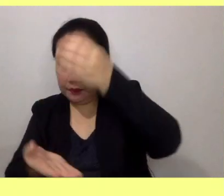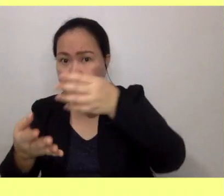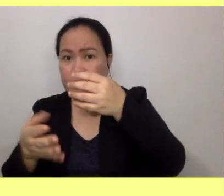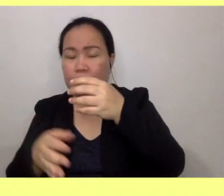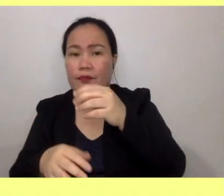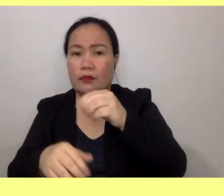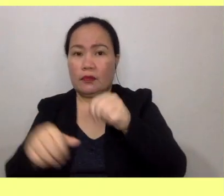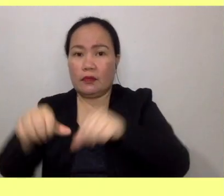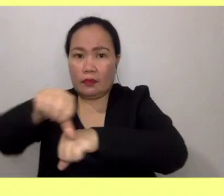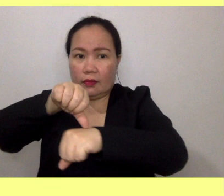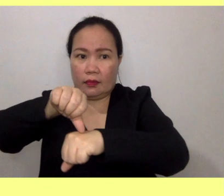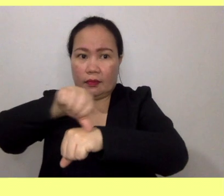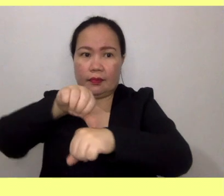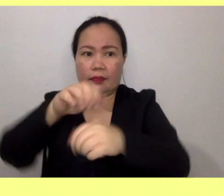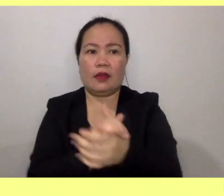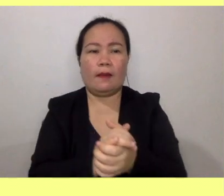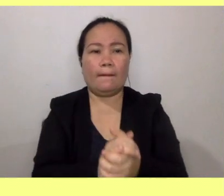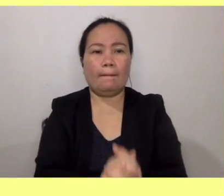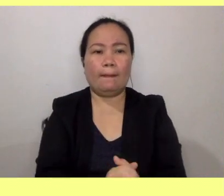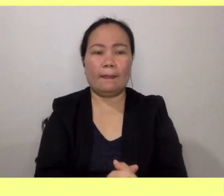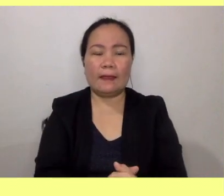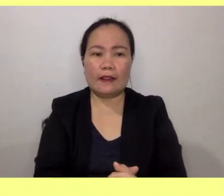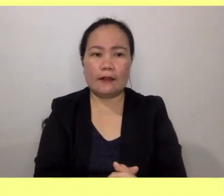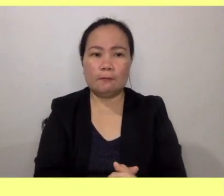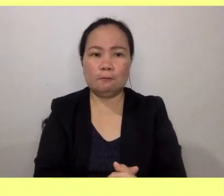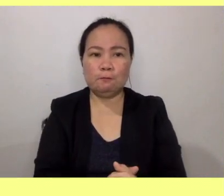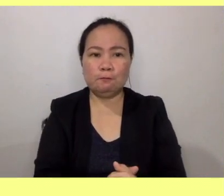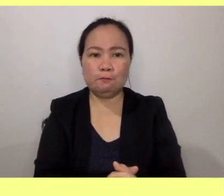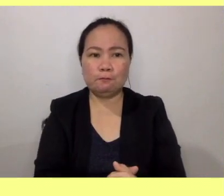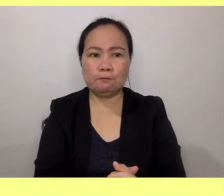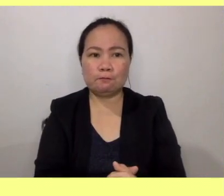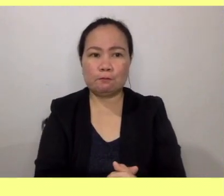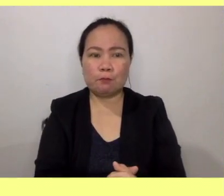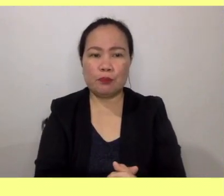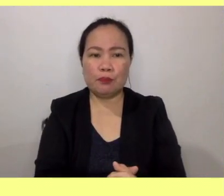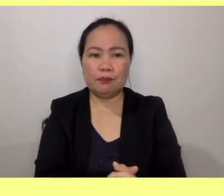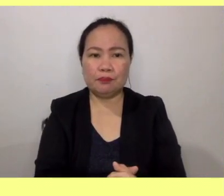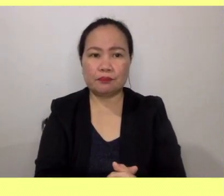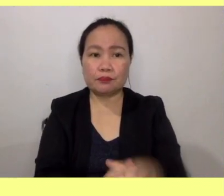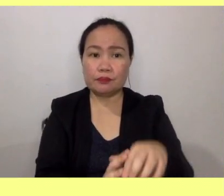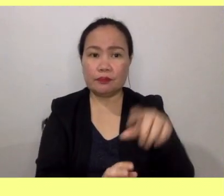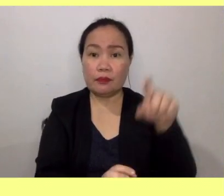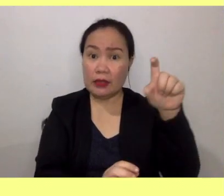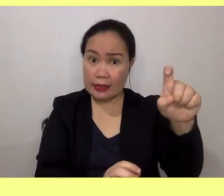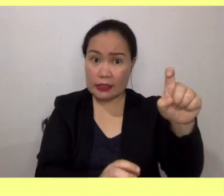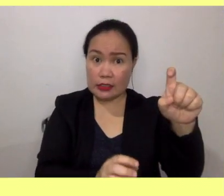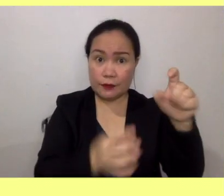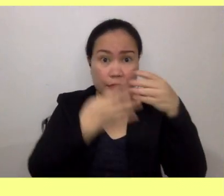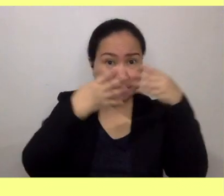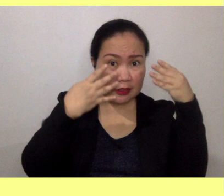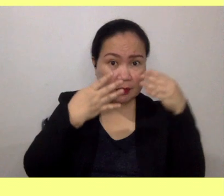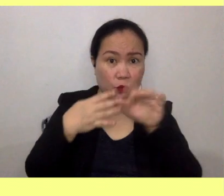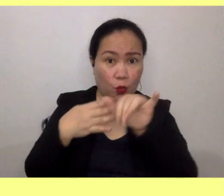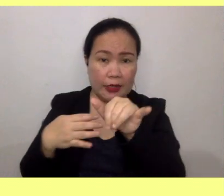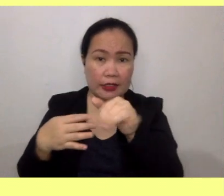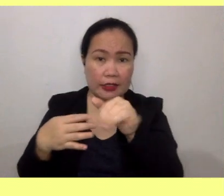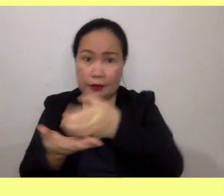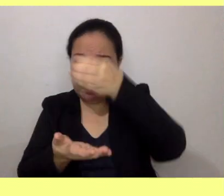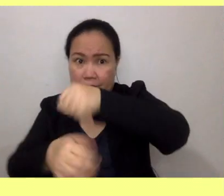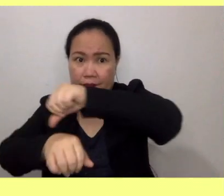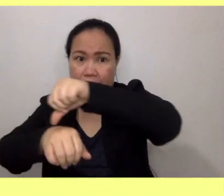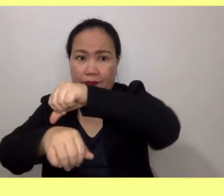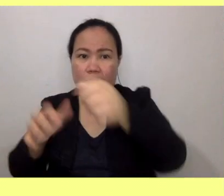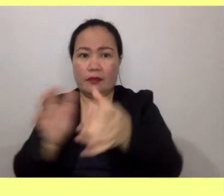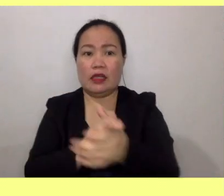for the boxes of face masks and bottles of alcohol, respectively. So, you will have this inequality